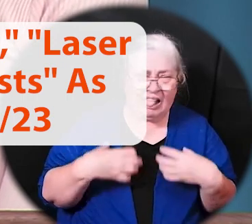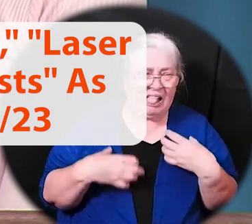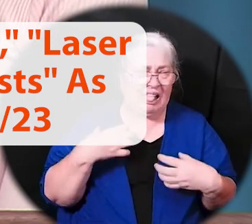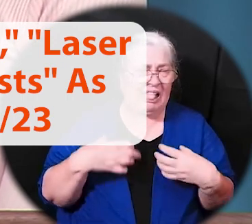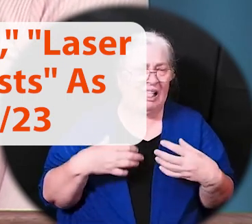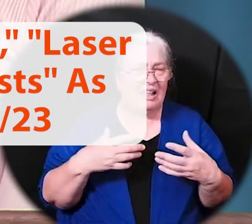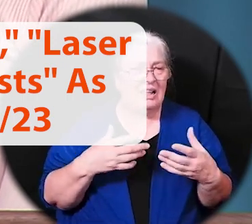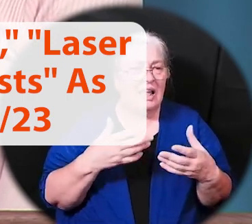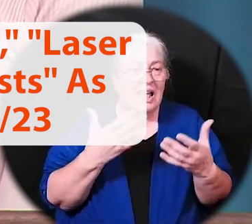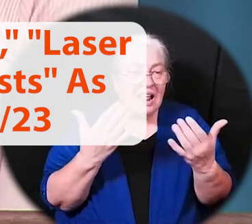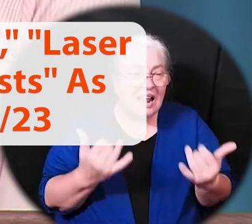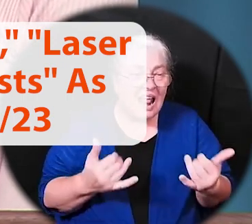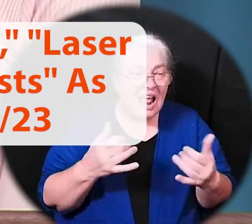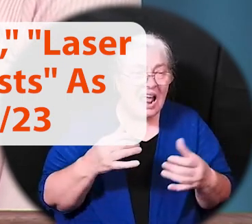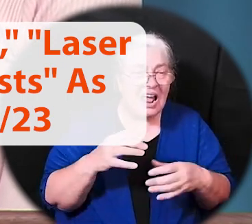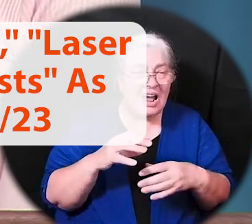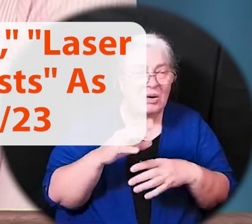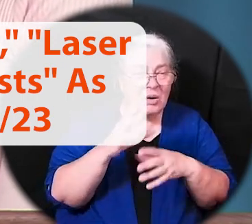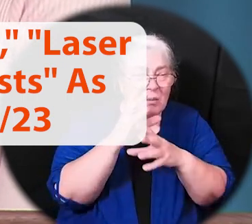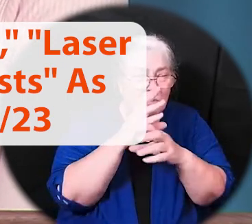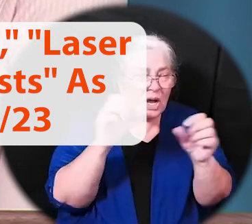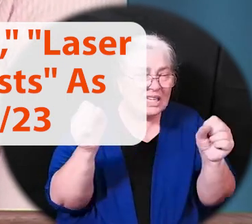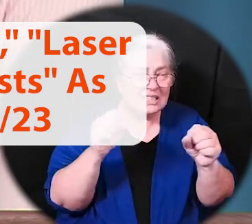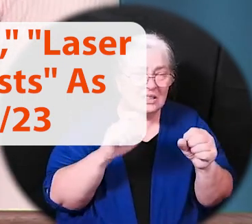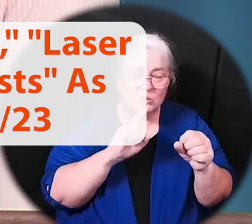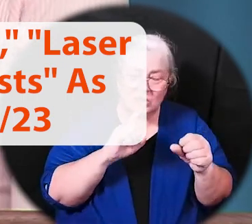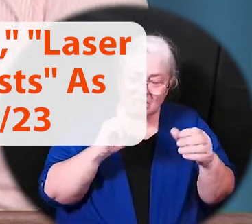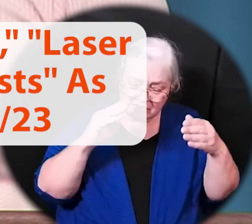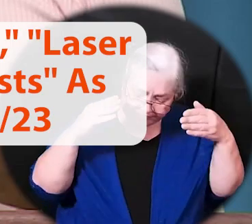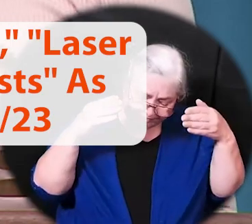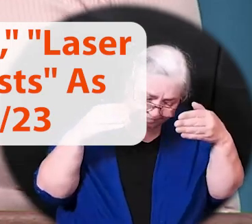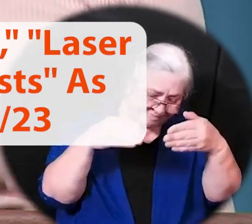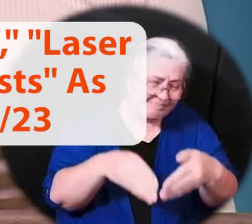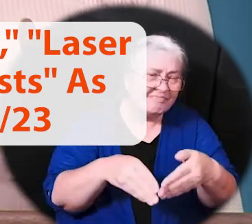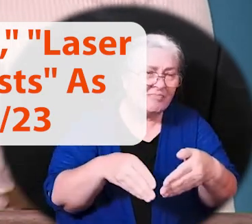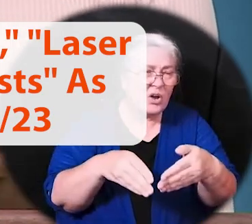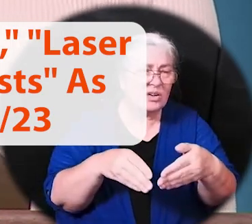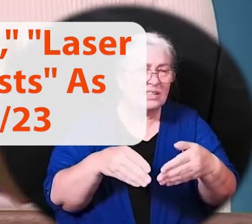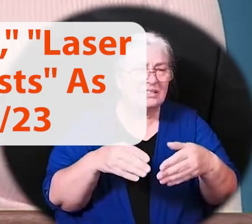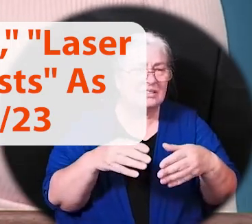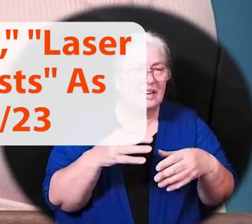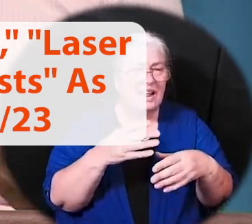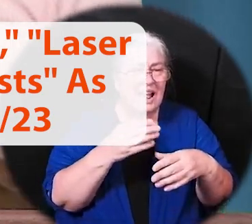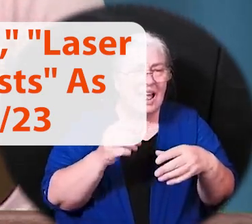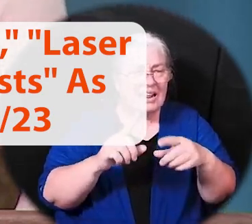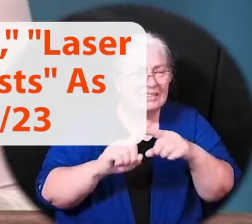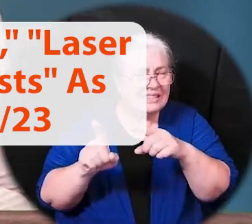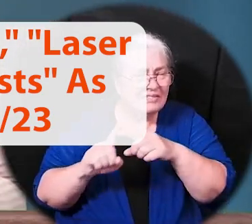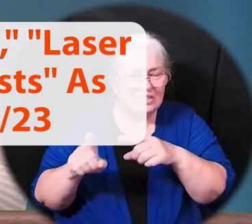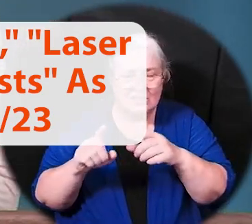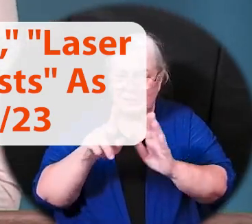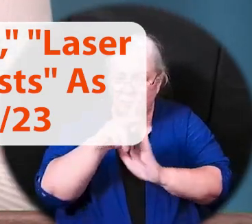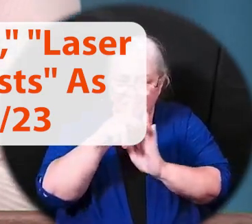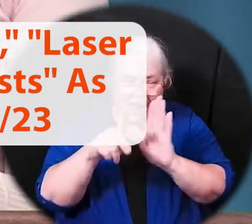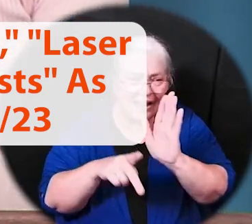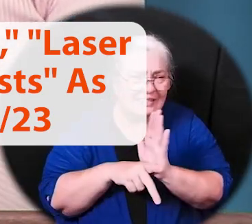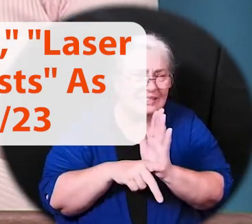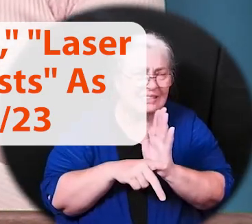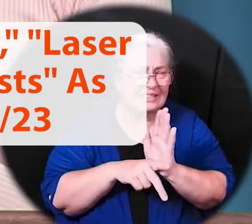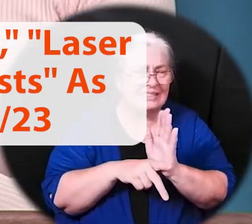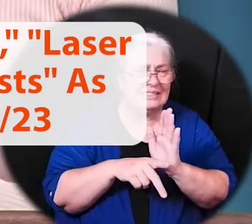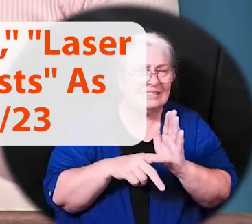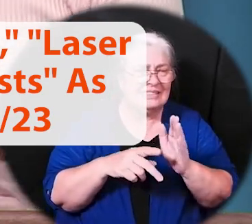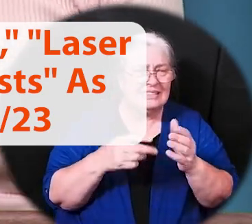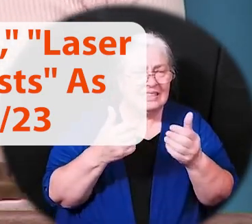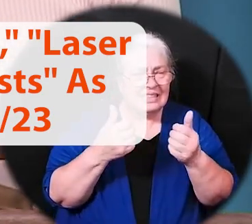president has put forward are indeed popular. I mean, Bidenomics has worked so well that you have Republicans in their own districts, in